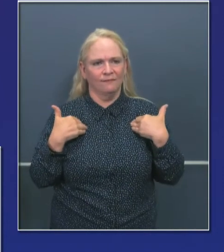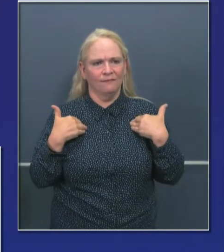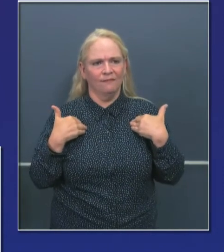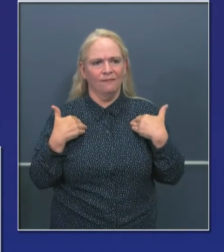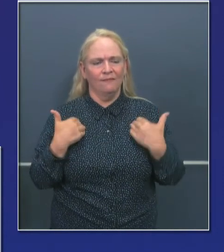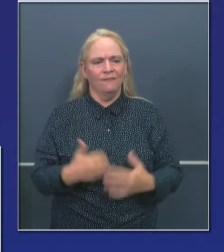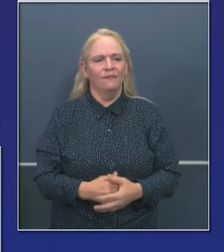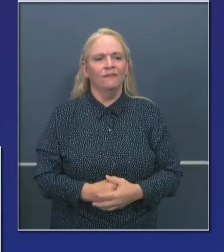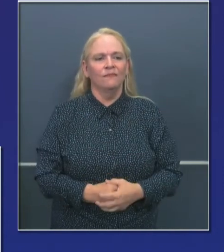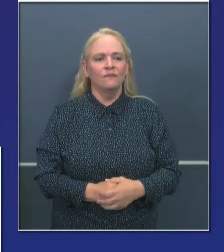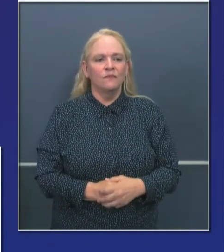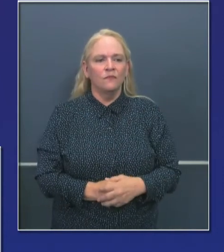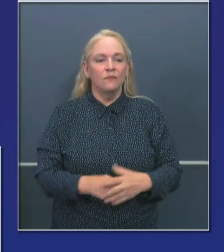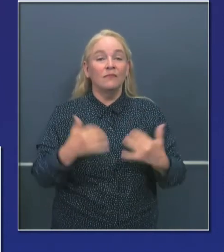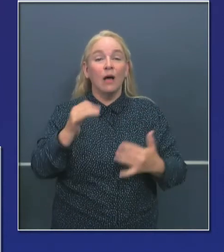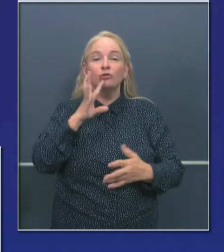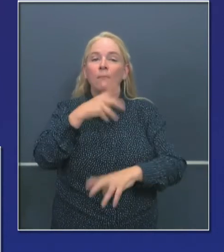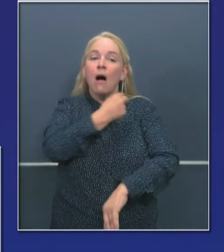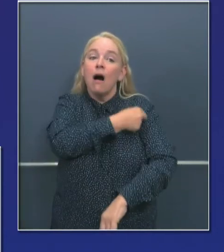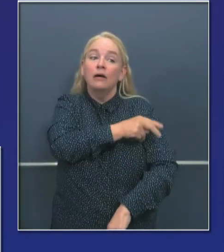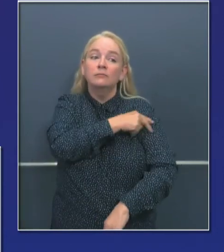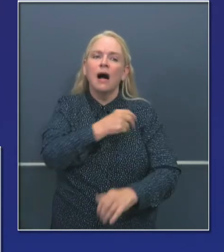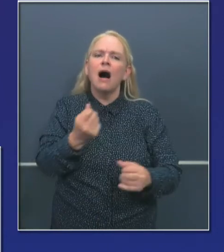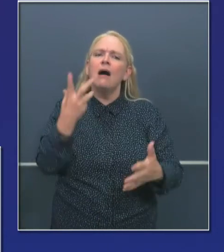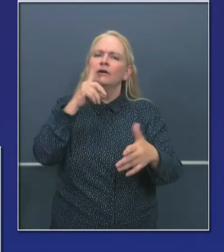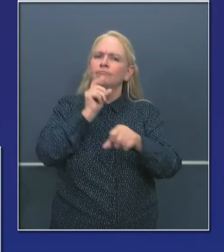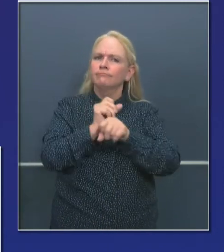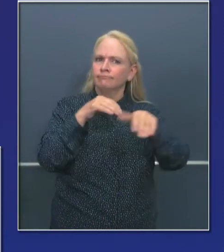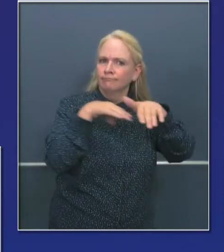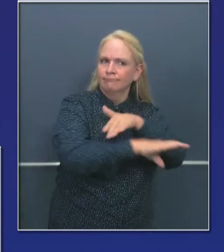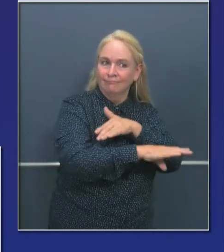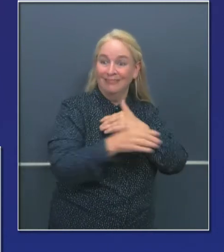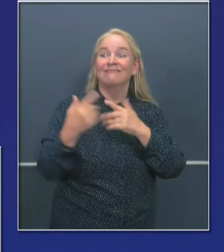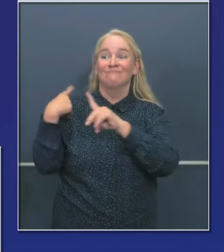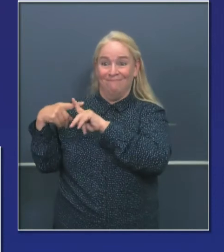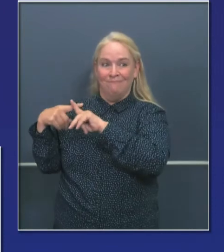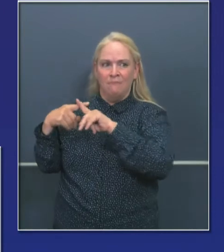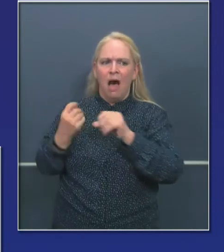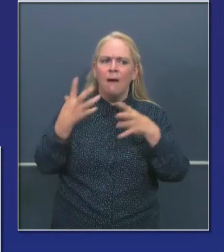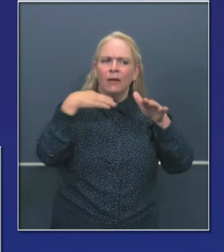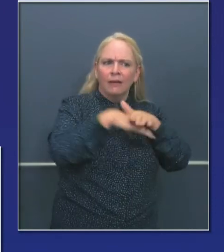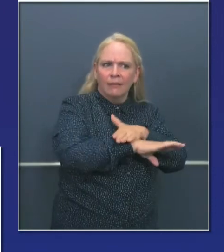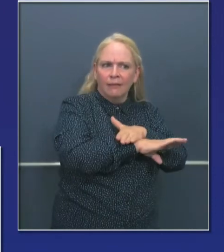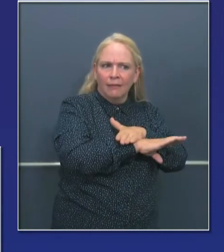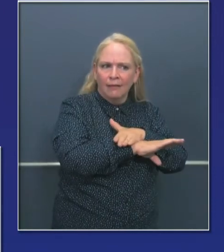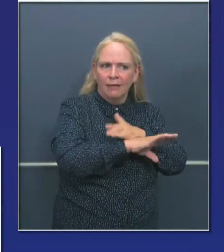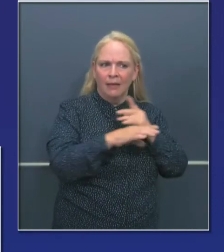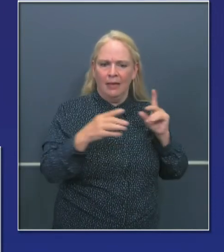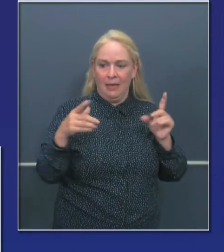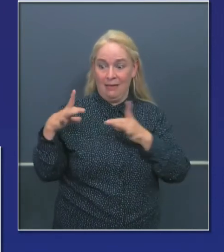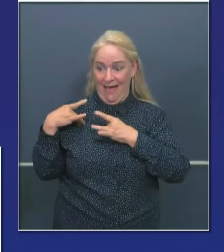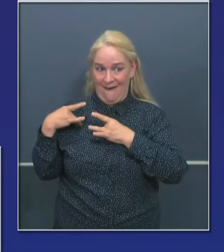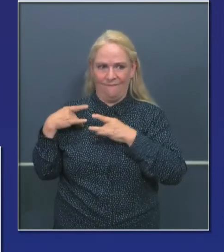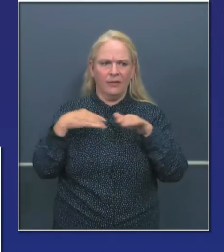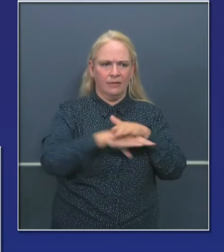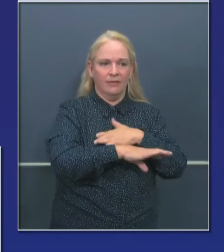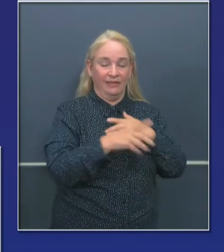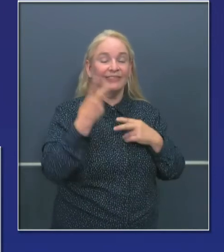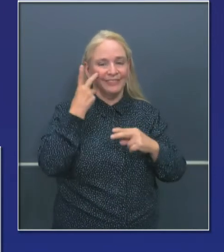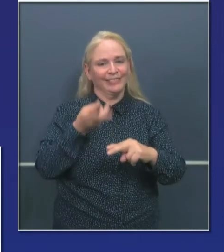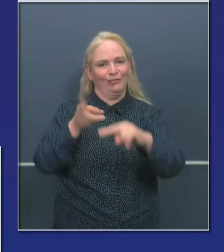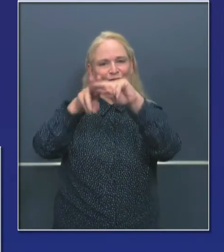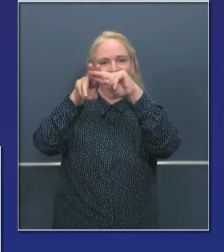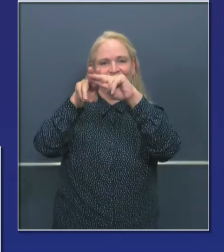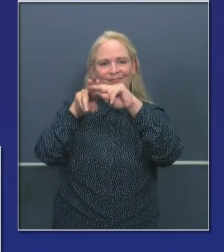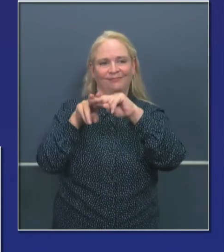positivity rates go up, total number of cases that are identified as positive, we're going to see a trend line of increase in hospitalization